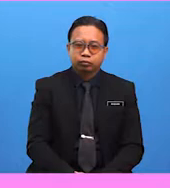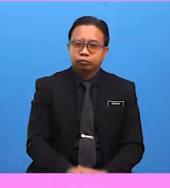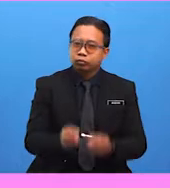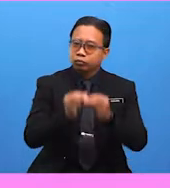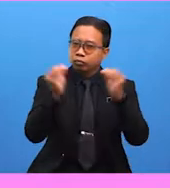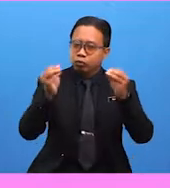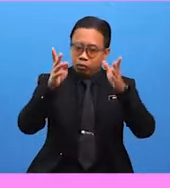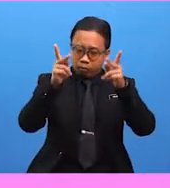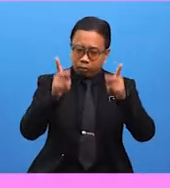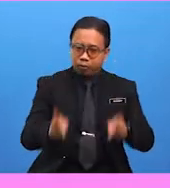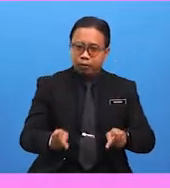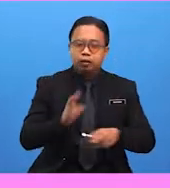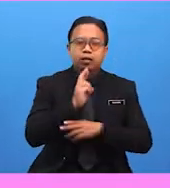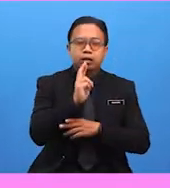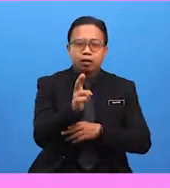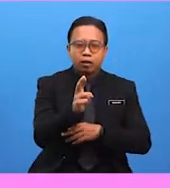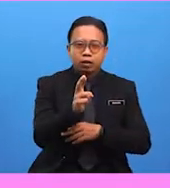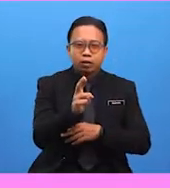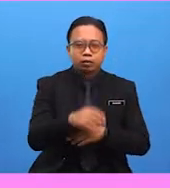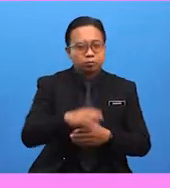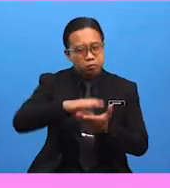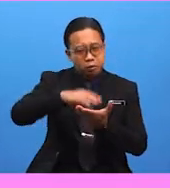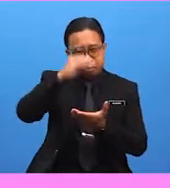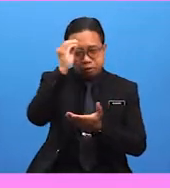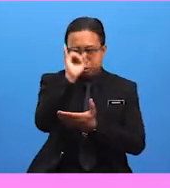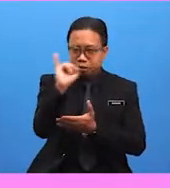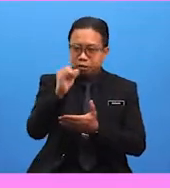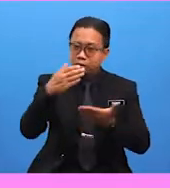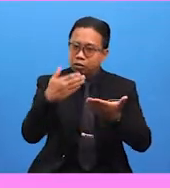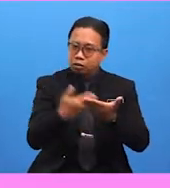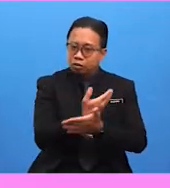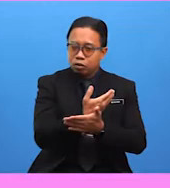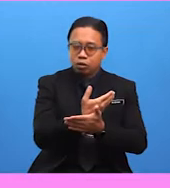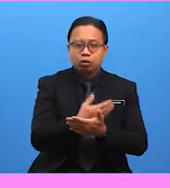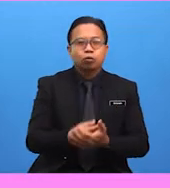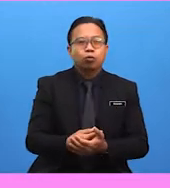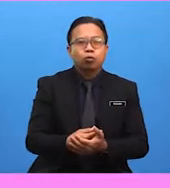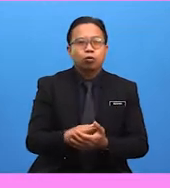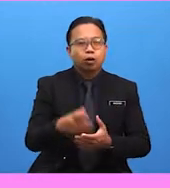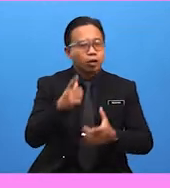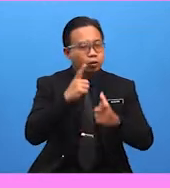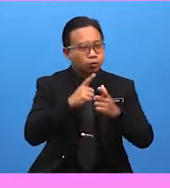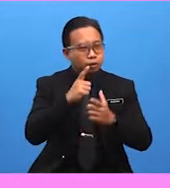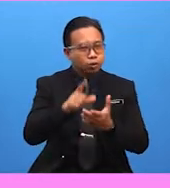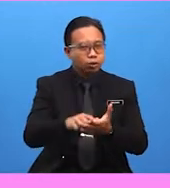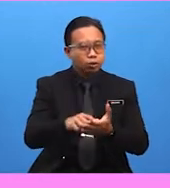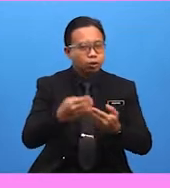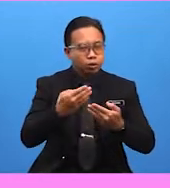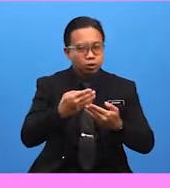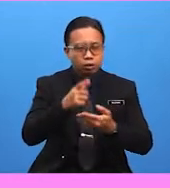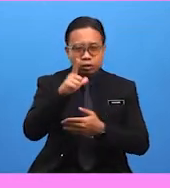More people are into learning new languages and new skills.